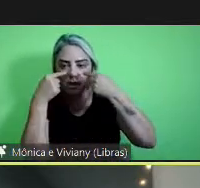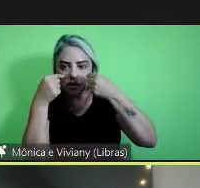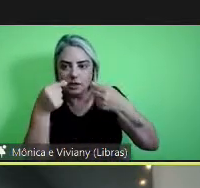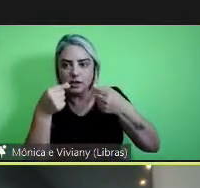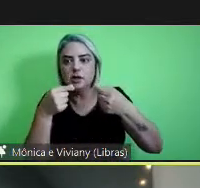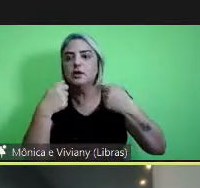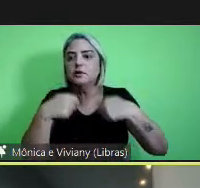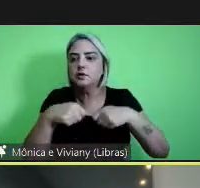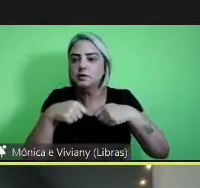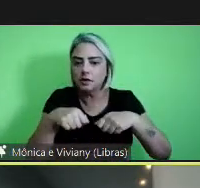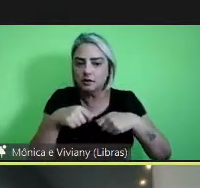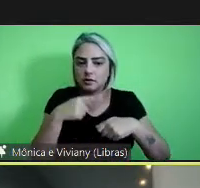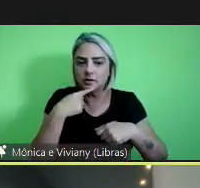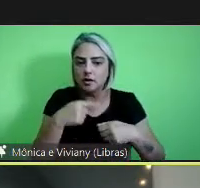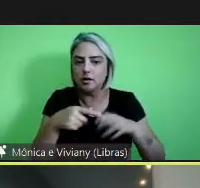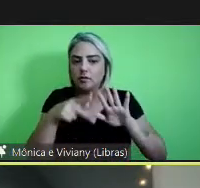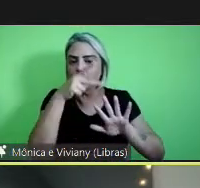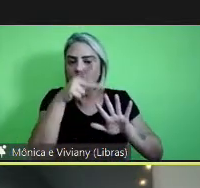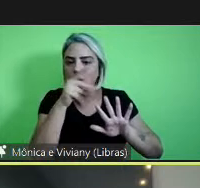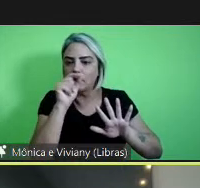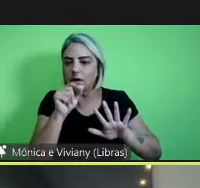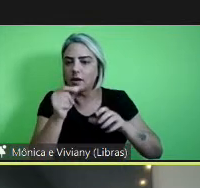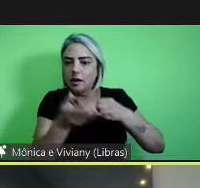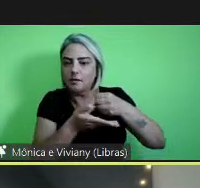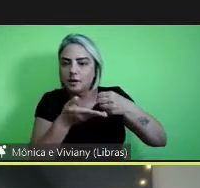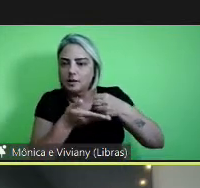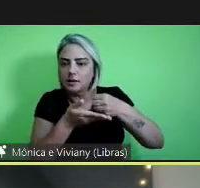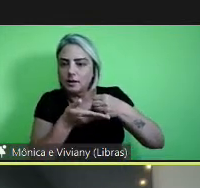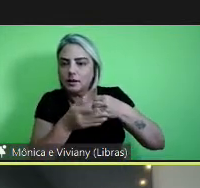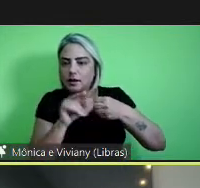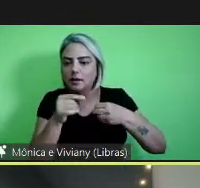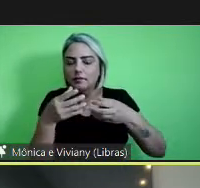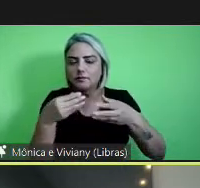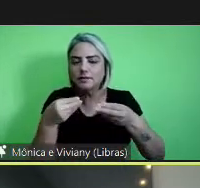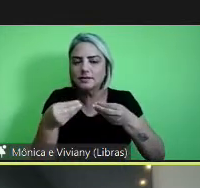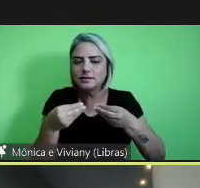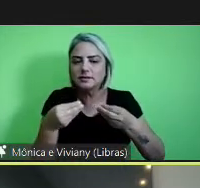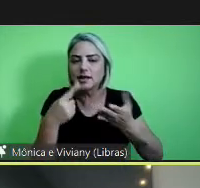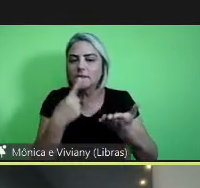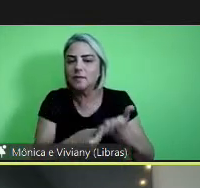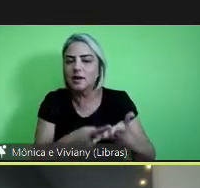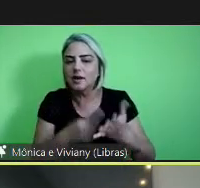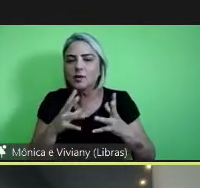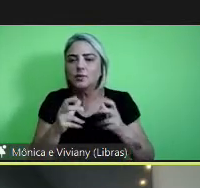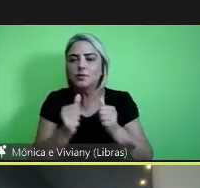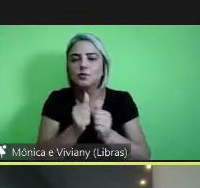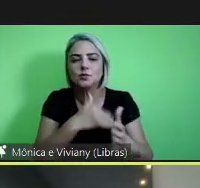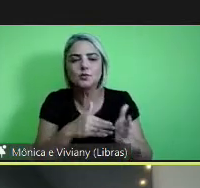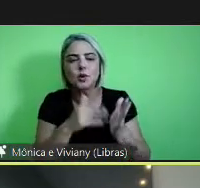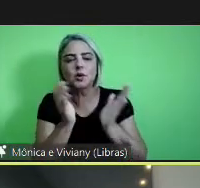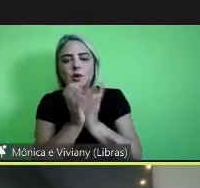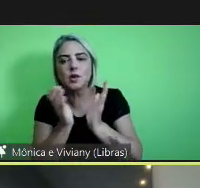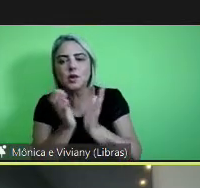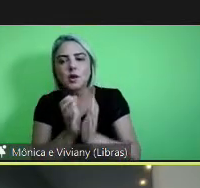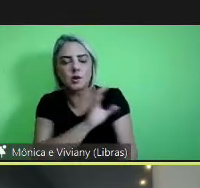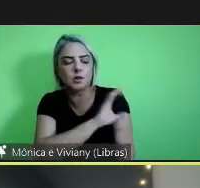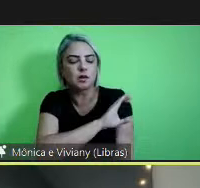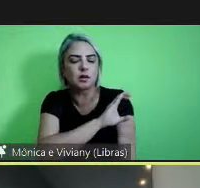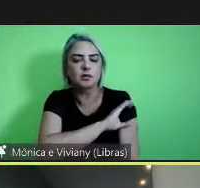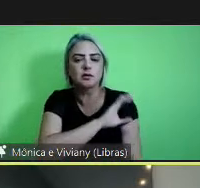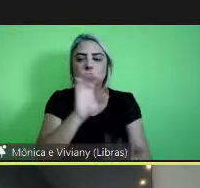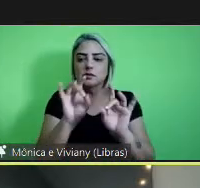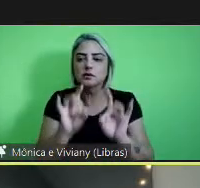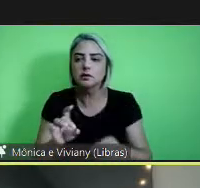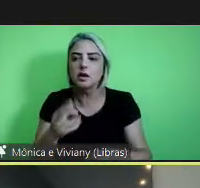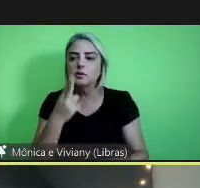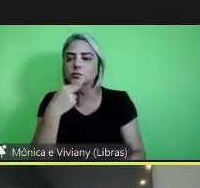in terms of the three levels of care according to the regulation. And in primary health care, there was an agreement